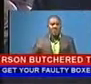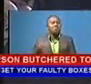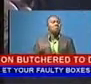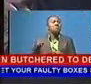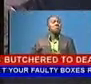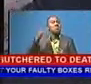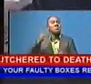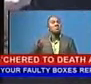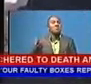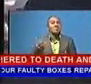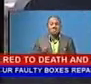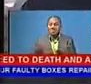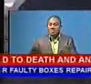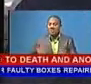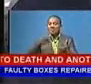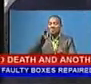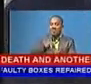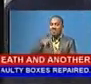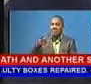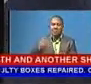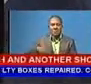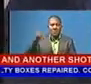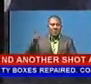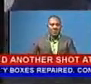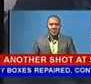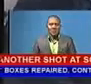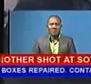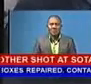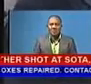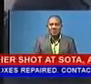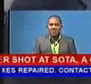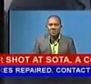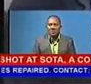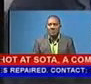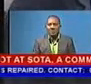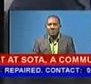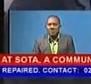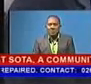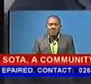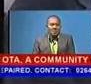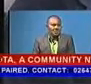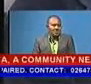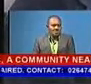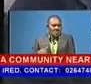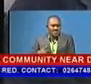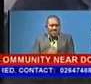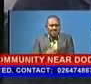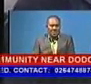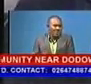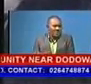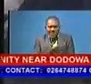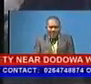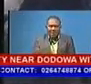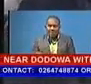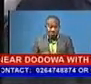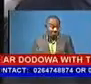position that the matter could not be tendered through us. But we can't be taken to have forfeited any objection that we may